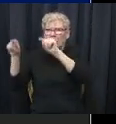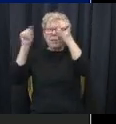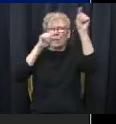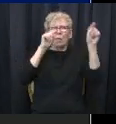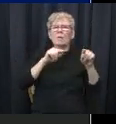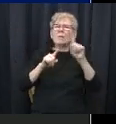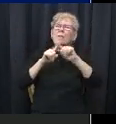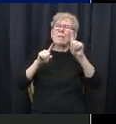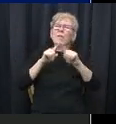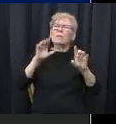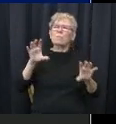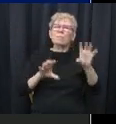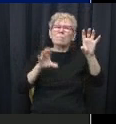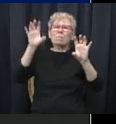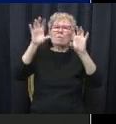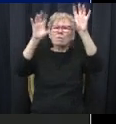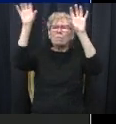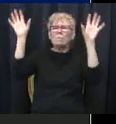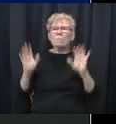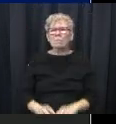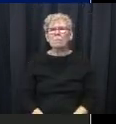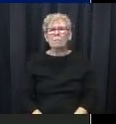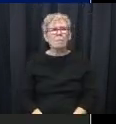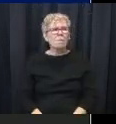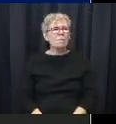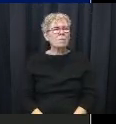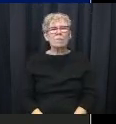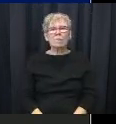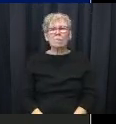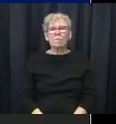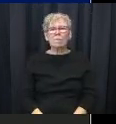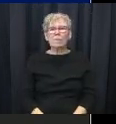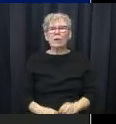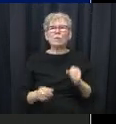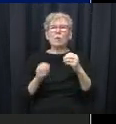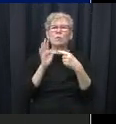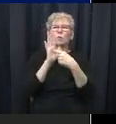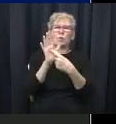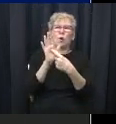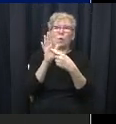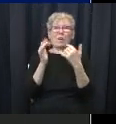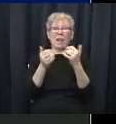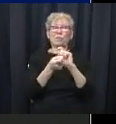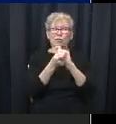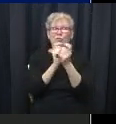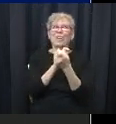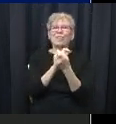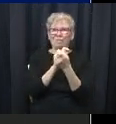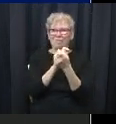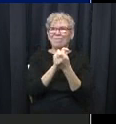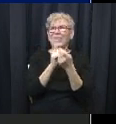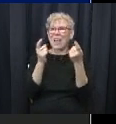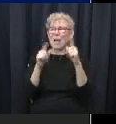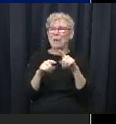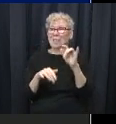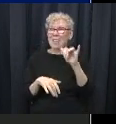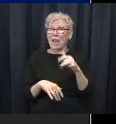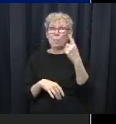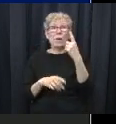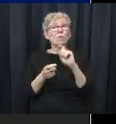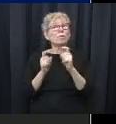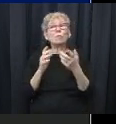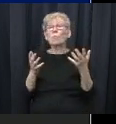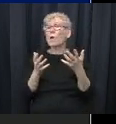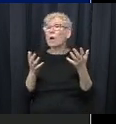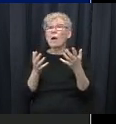Here's a summary of the changes. The greatest change is in the threshold for disease incidence levels, which were increased